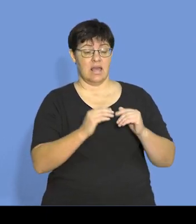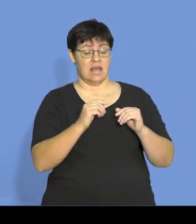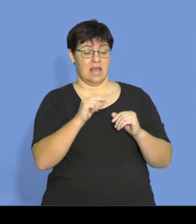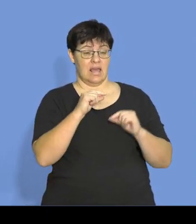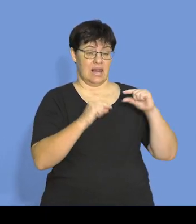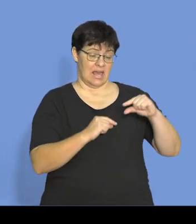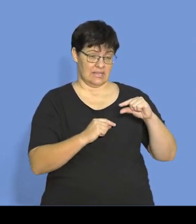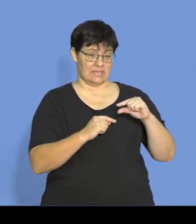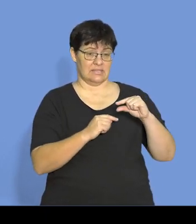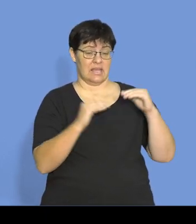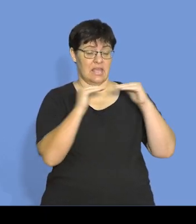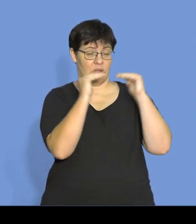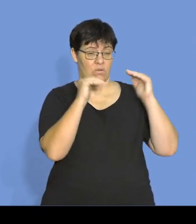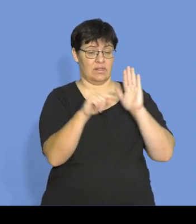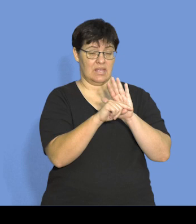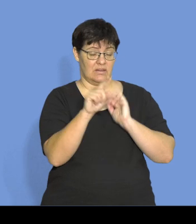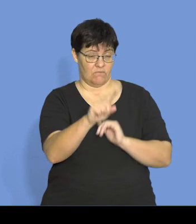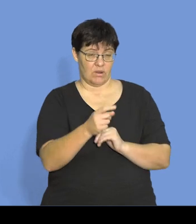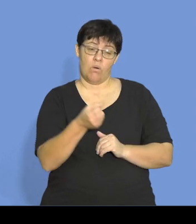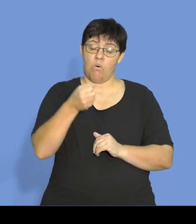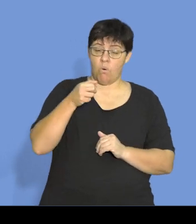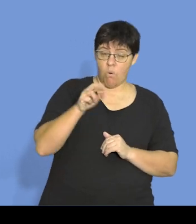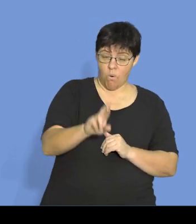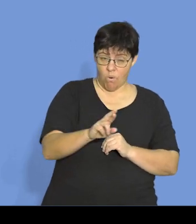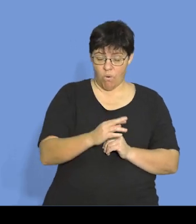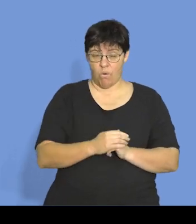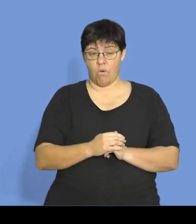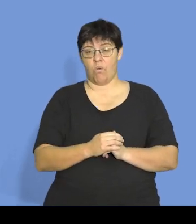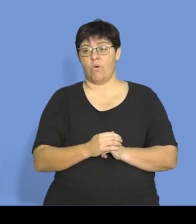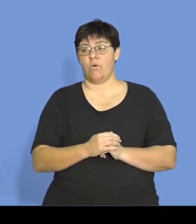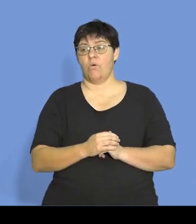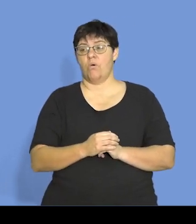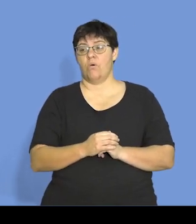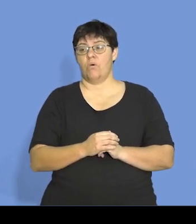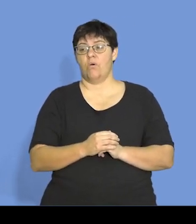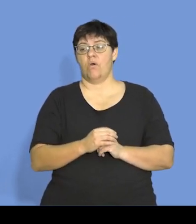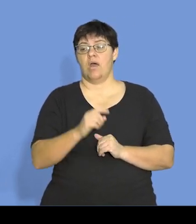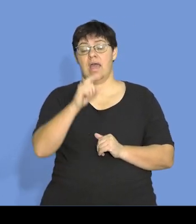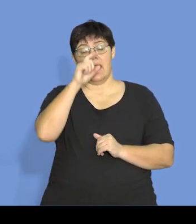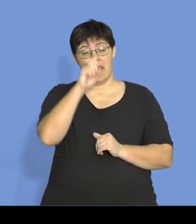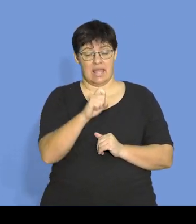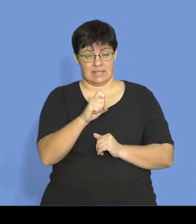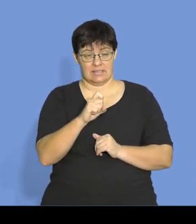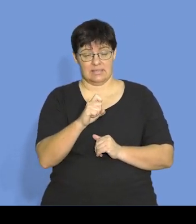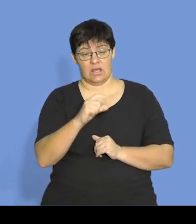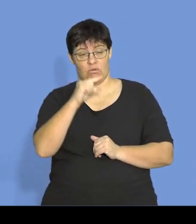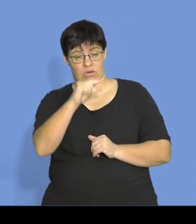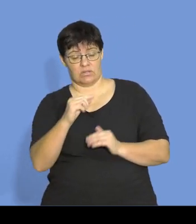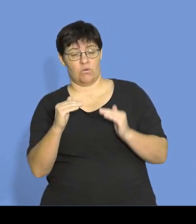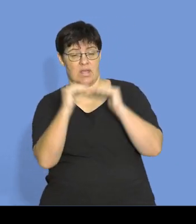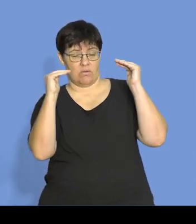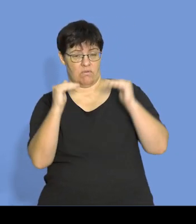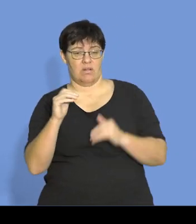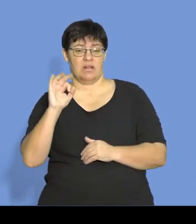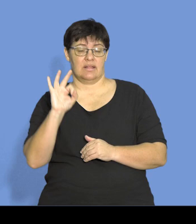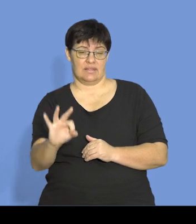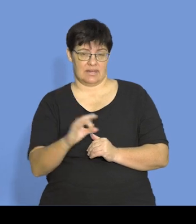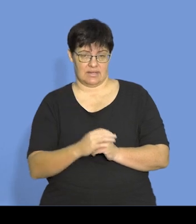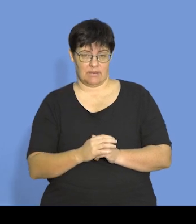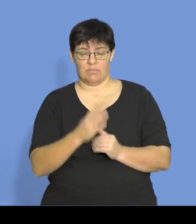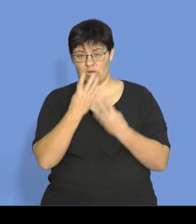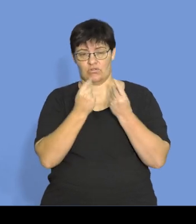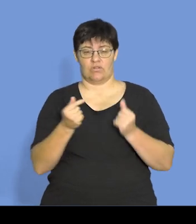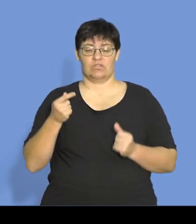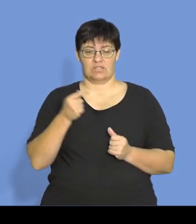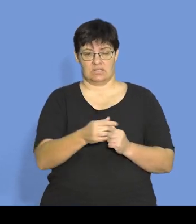or equal to negative 1 or x is greater or equal to 3. And those